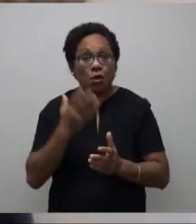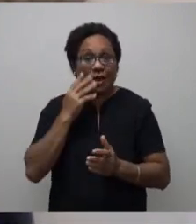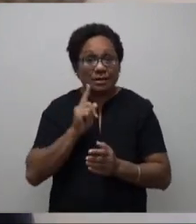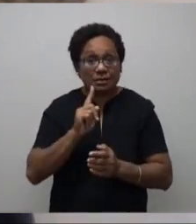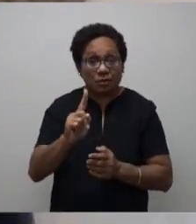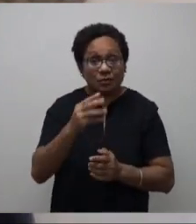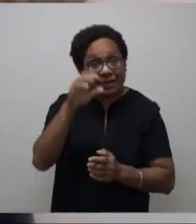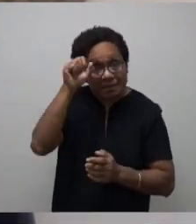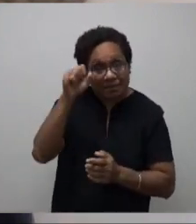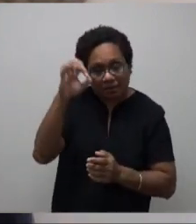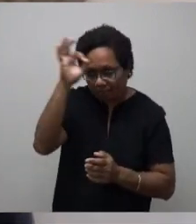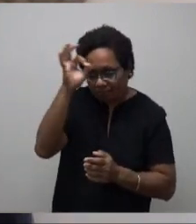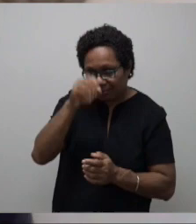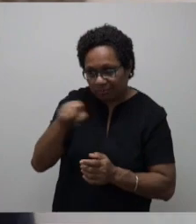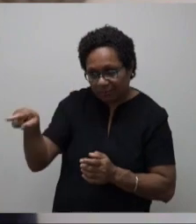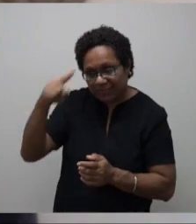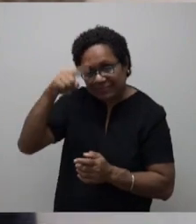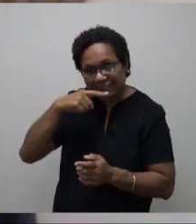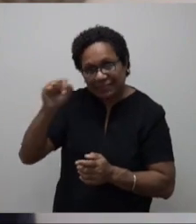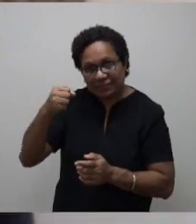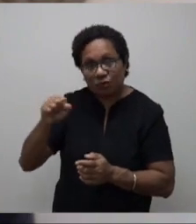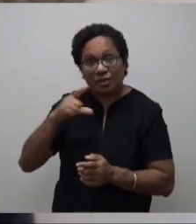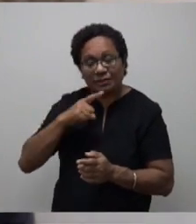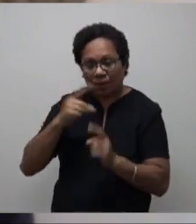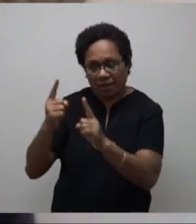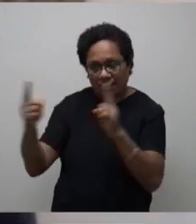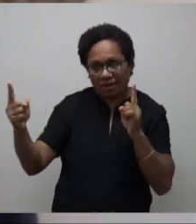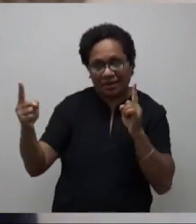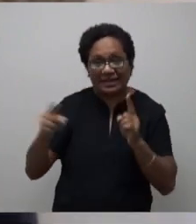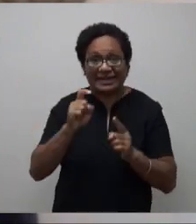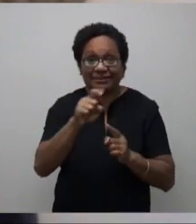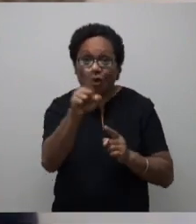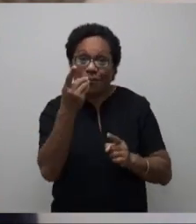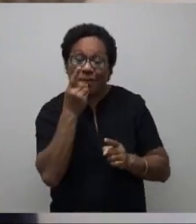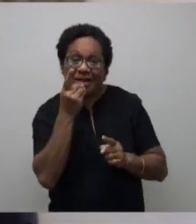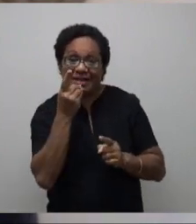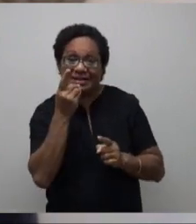home has COVID-19. And if you have a smartphone,